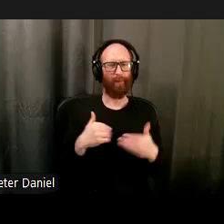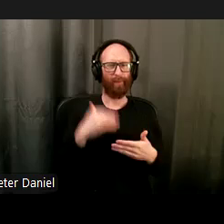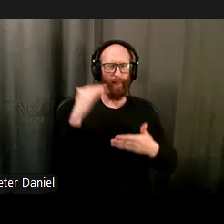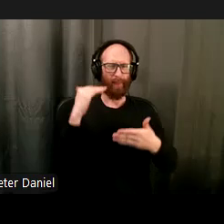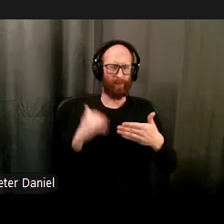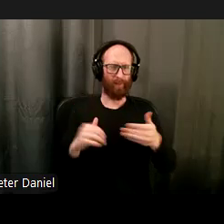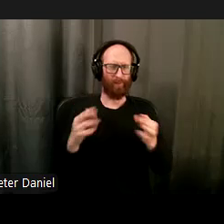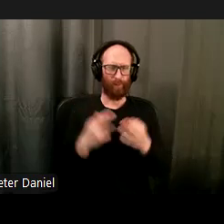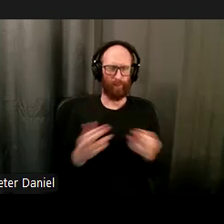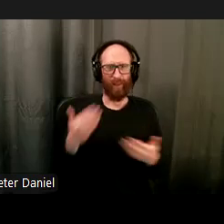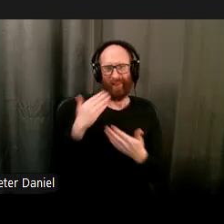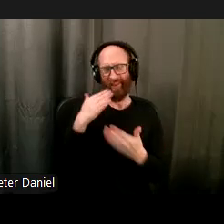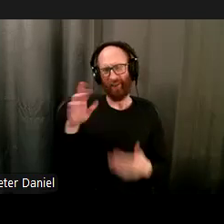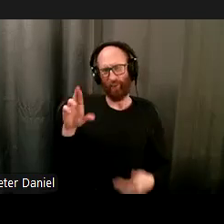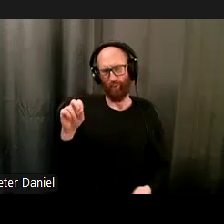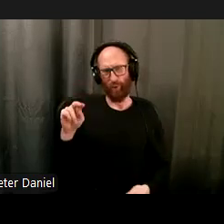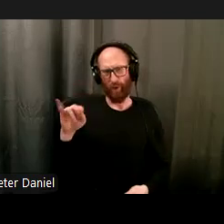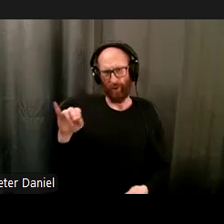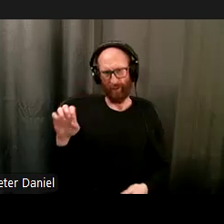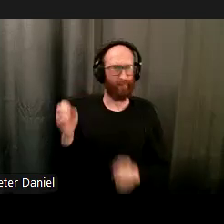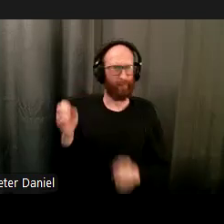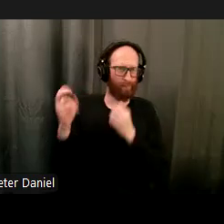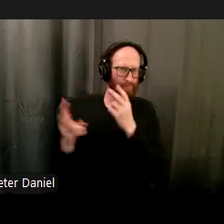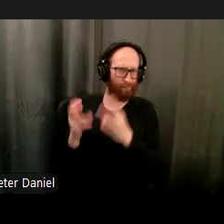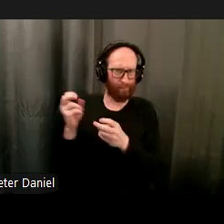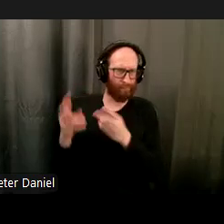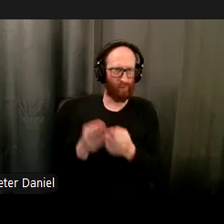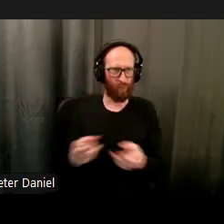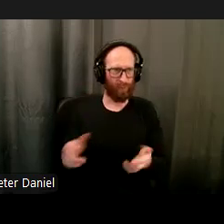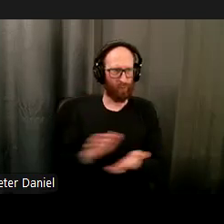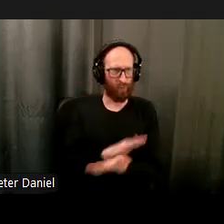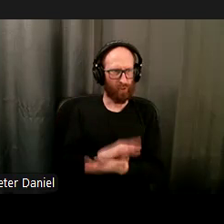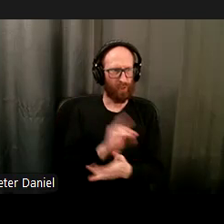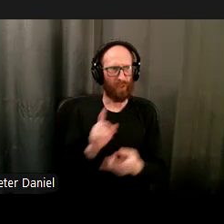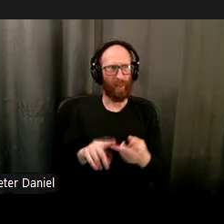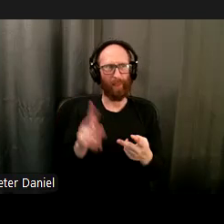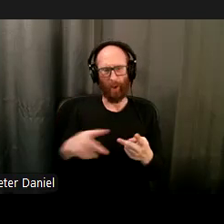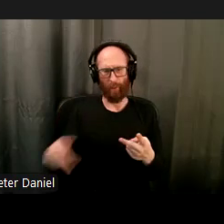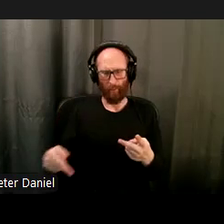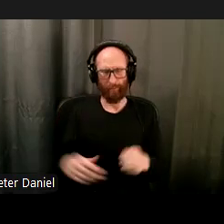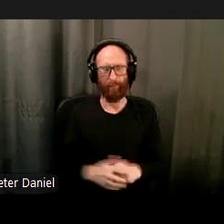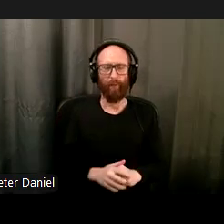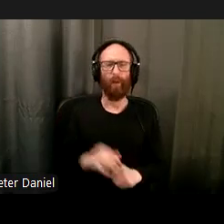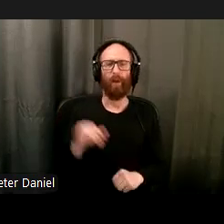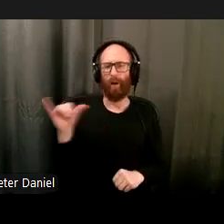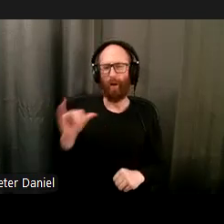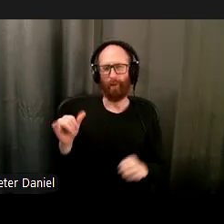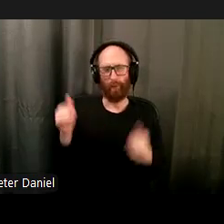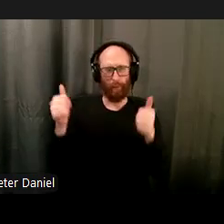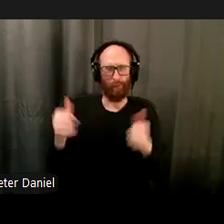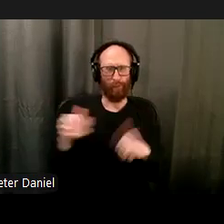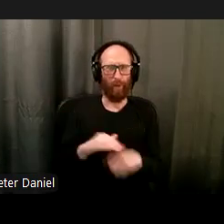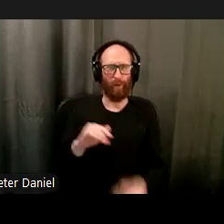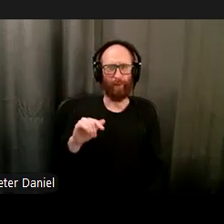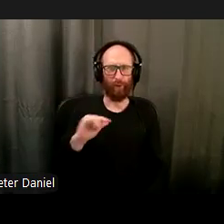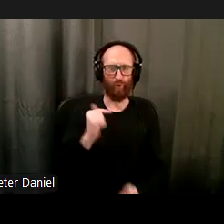who's been dropping the resource sheet and the PowerPoint. It's also posted on our graduation equity